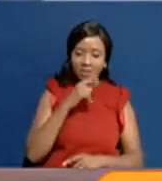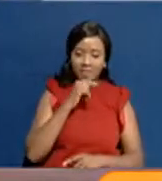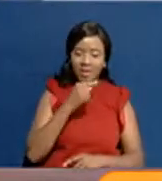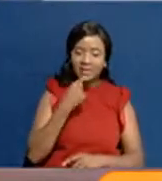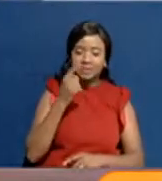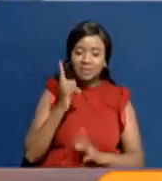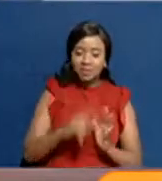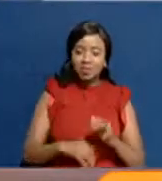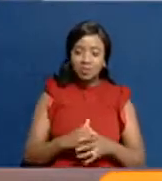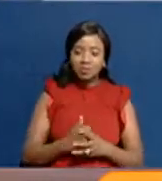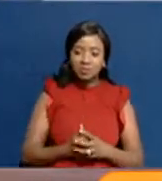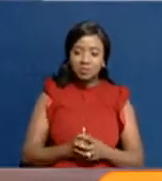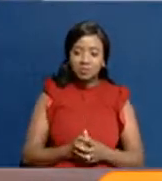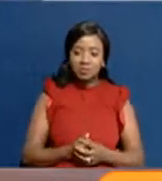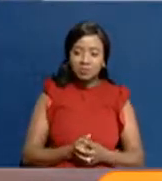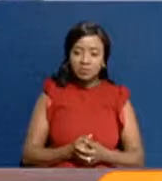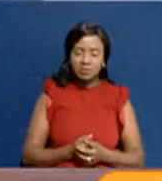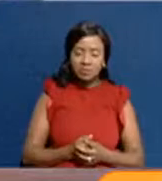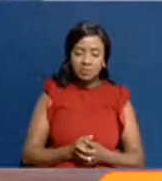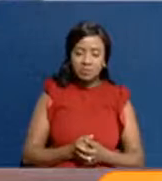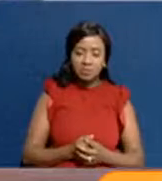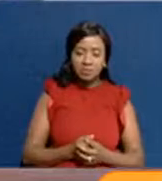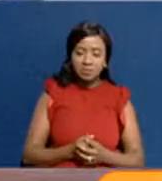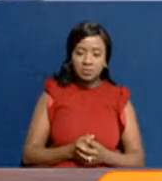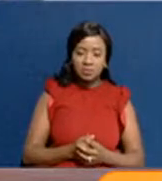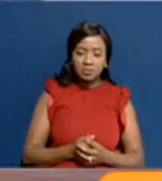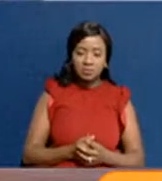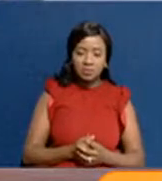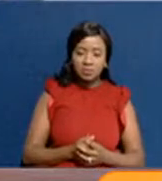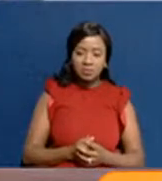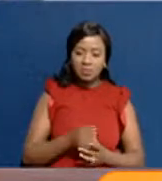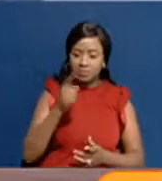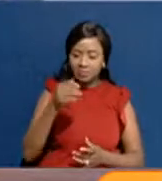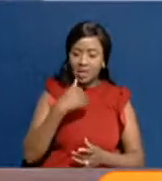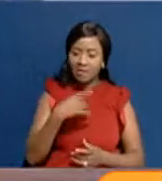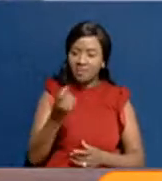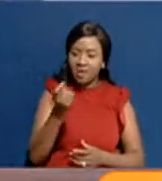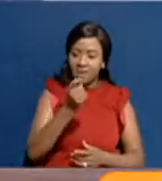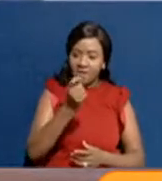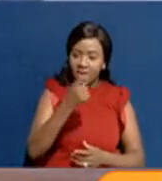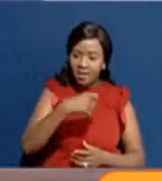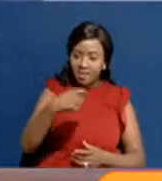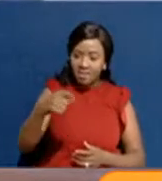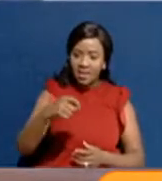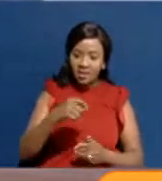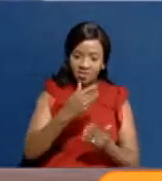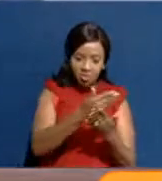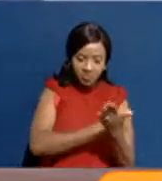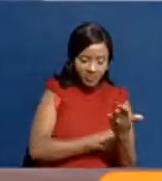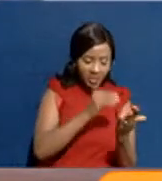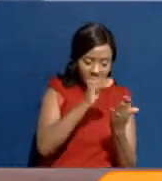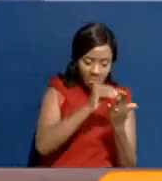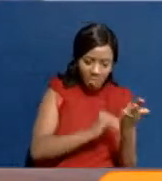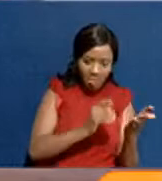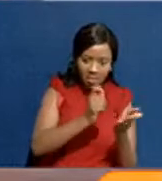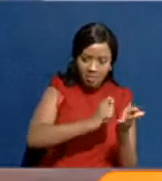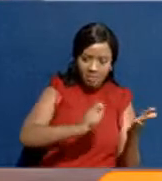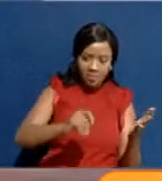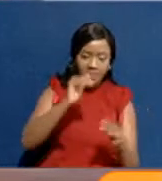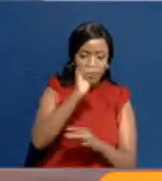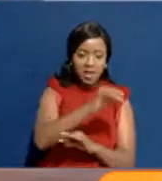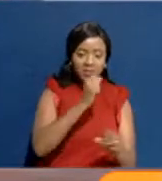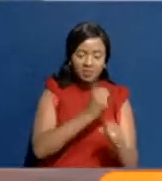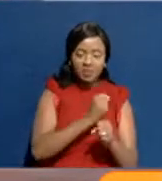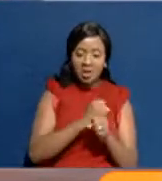because that really got to me. He said he didn't even have a pen to fill that tender form and sign it. He had to ask for